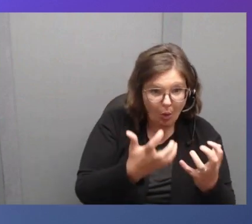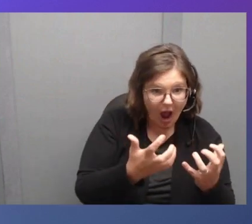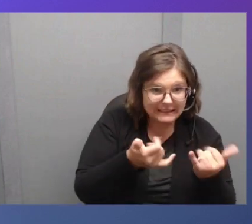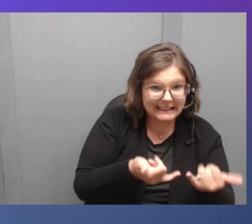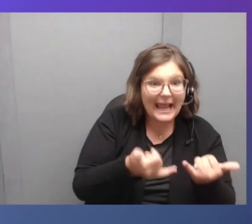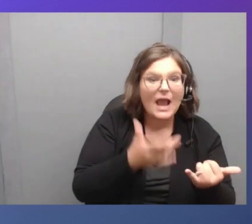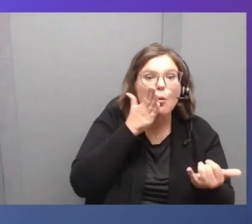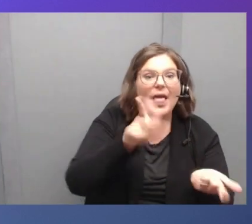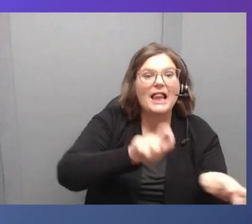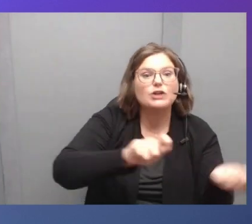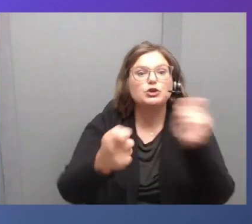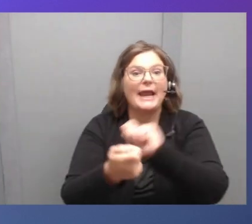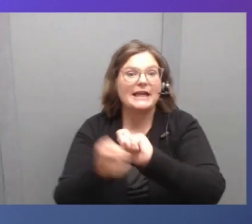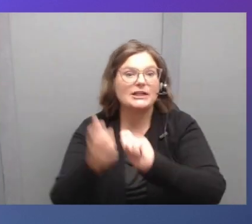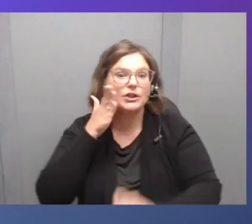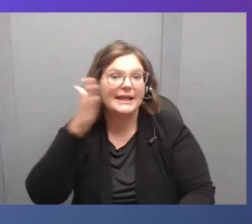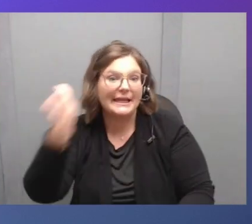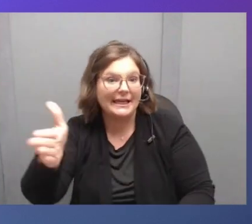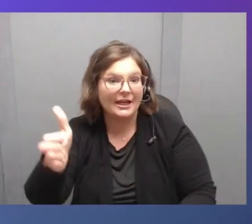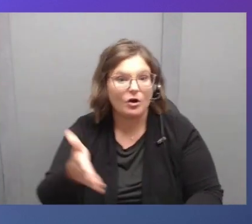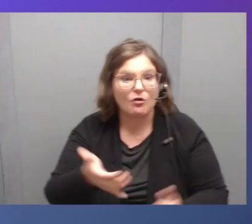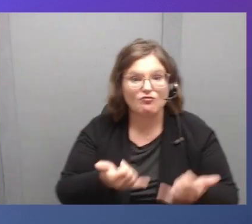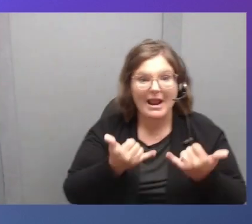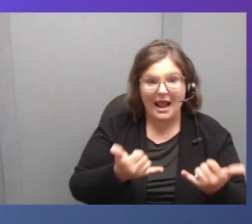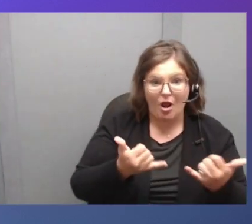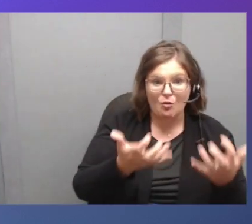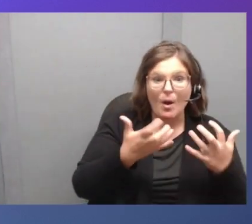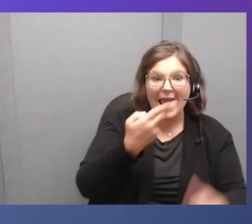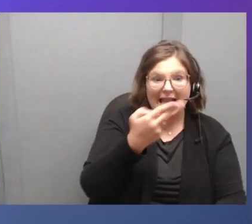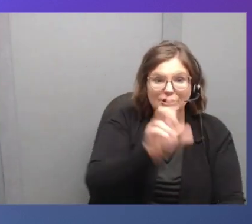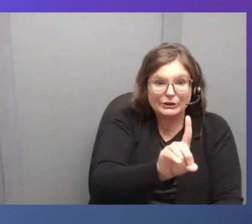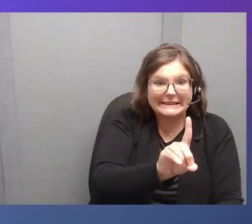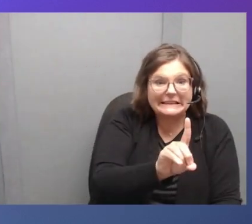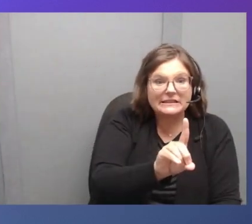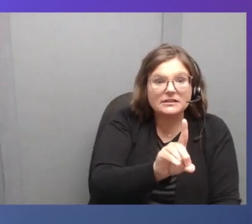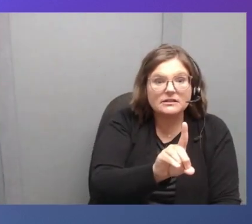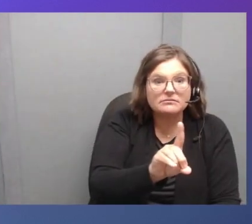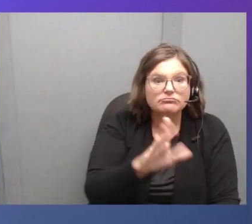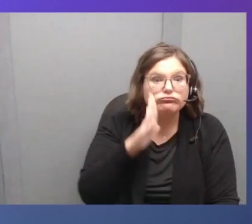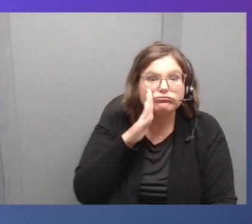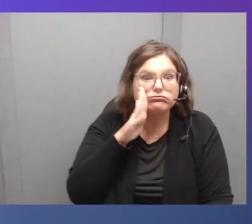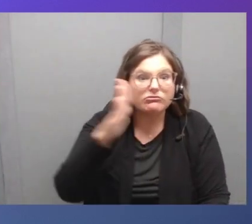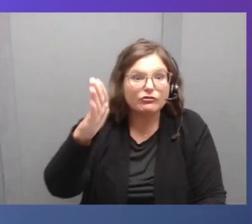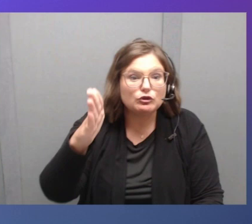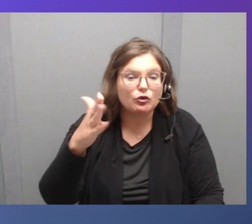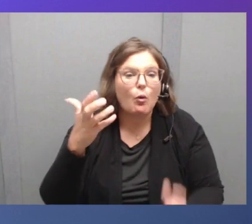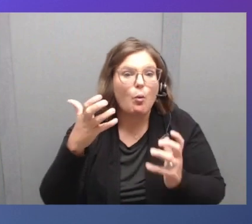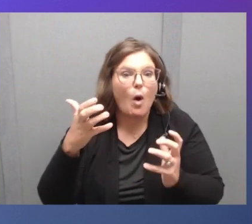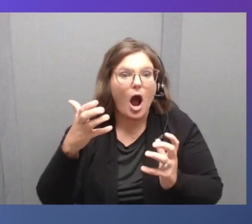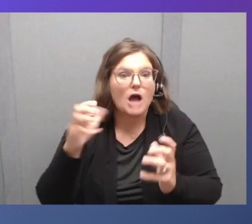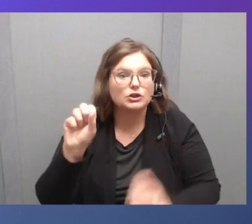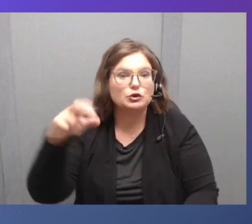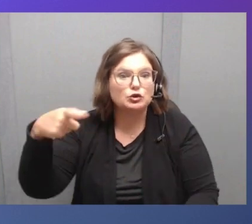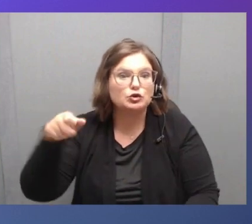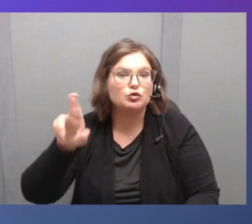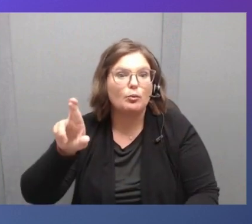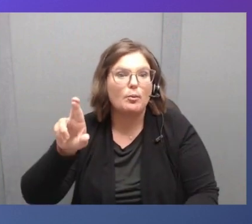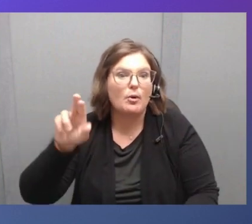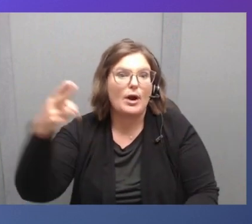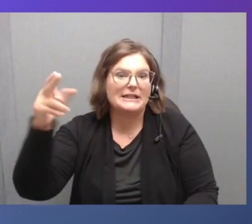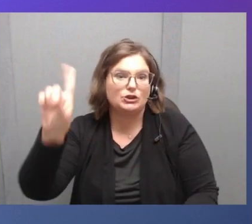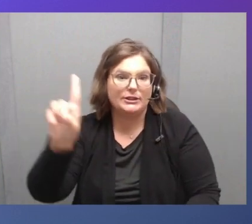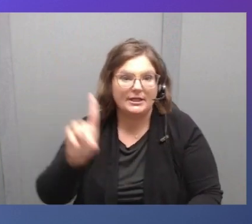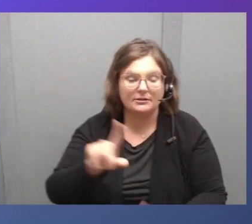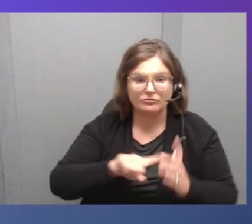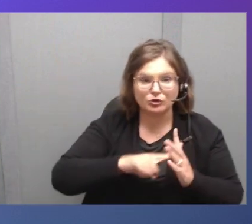You wanted a high definition stream today, you wanted a super high definition stream tomorrow. Text today, images tomorrow, videos the year after that. And I